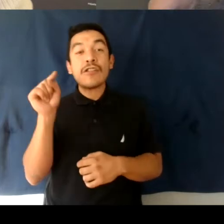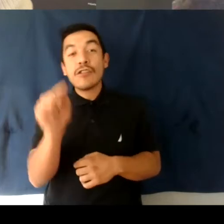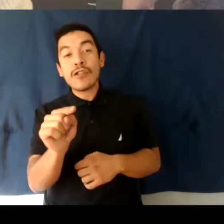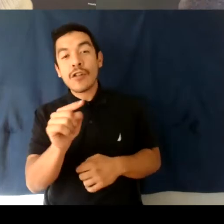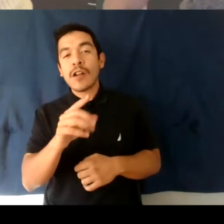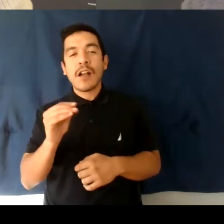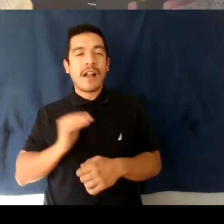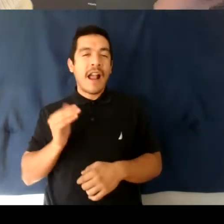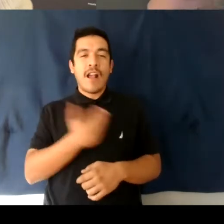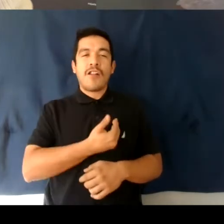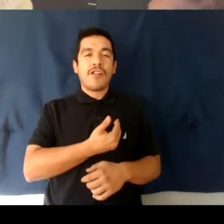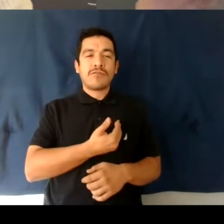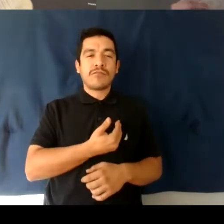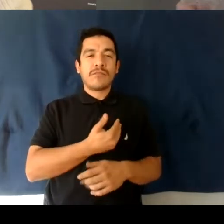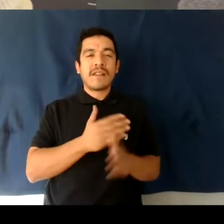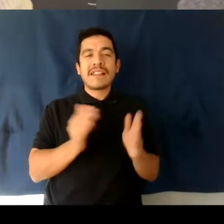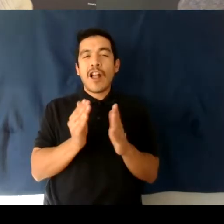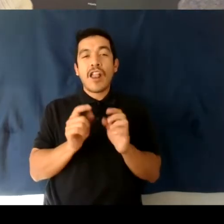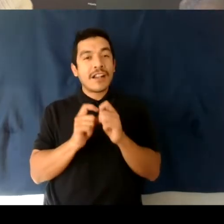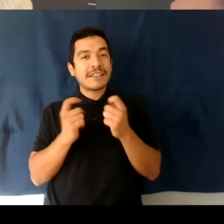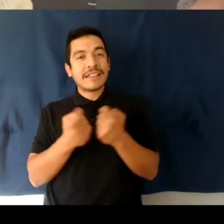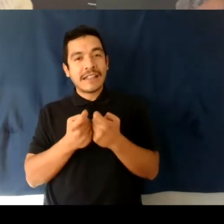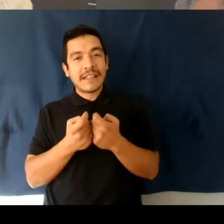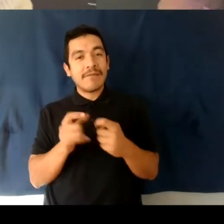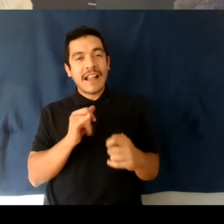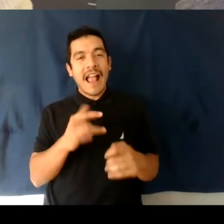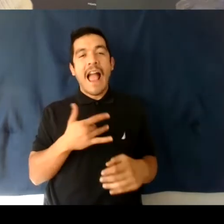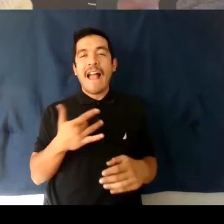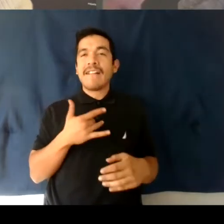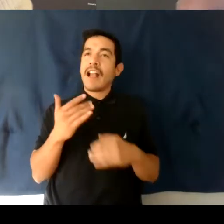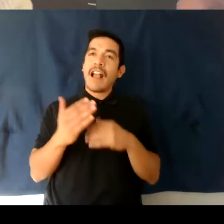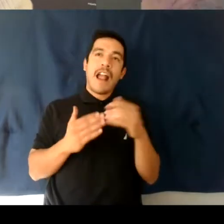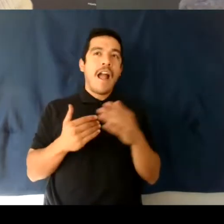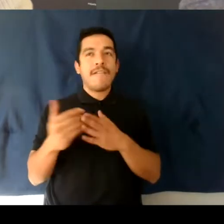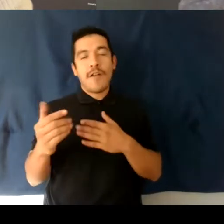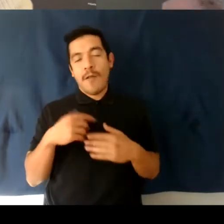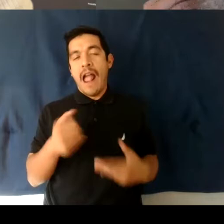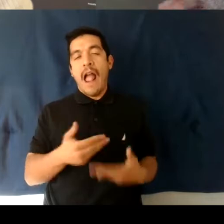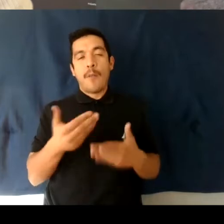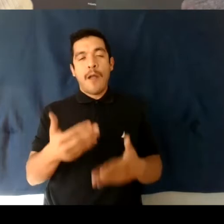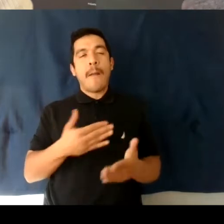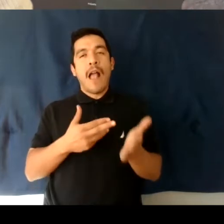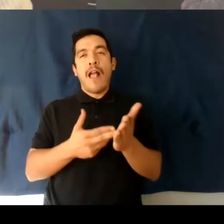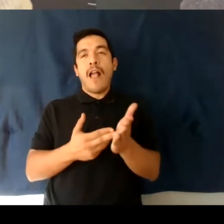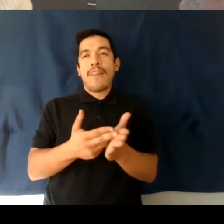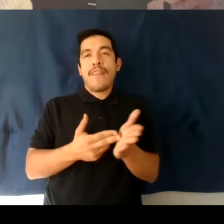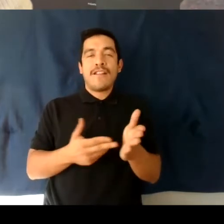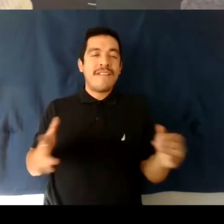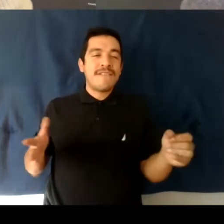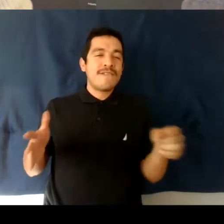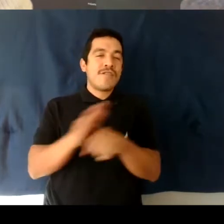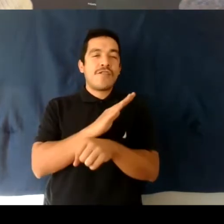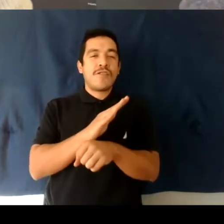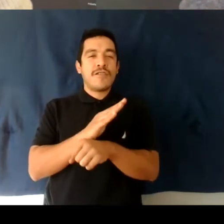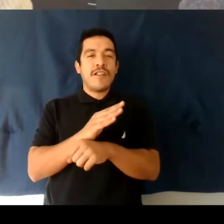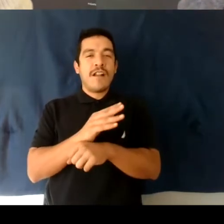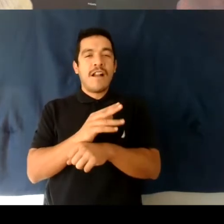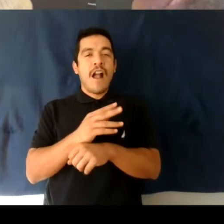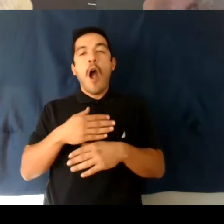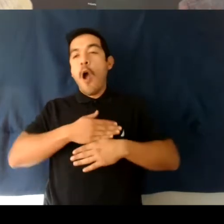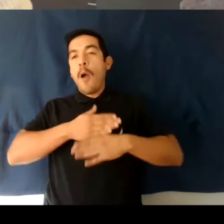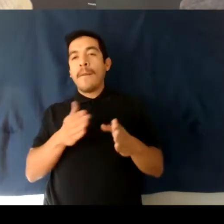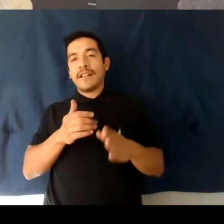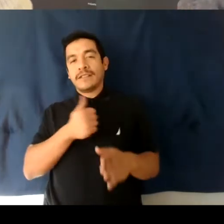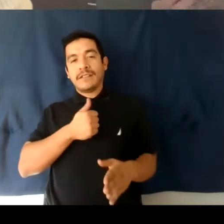like our little team, it's like I can feel I can bring my authentic, full, vulnerable self and